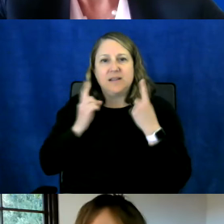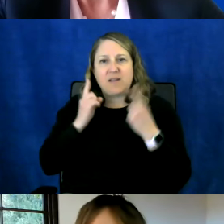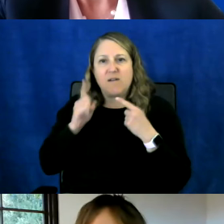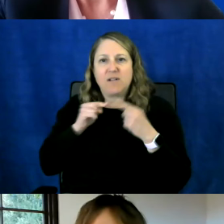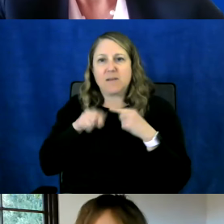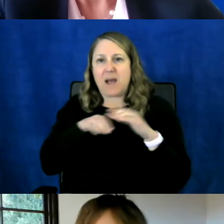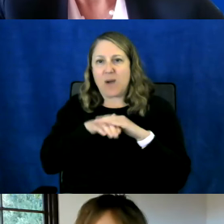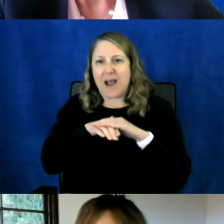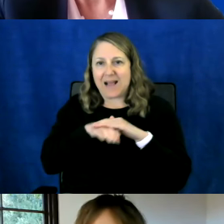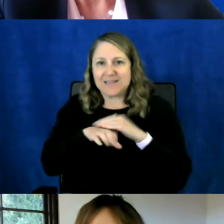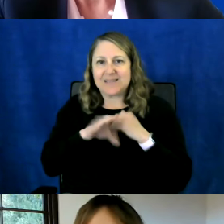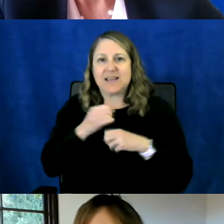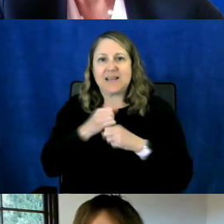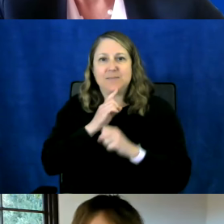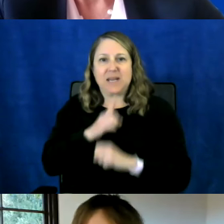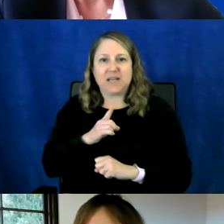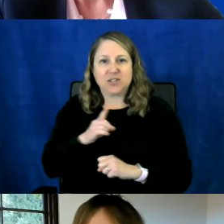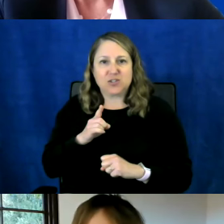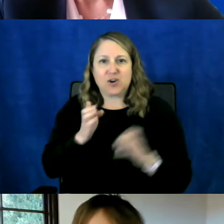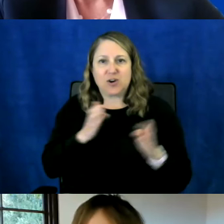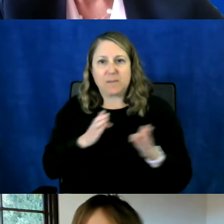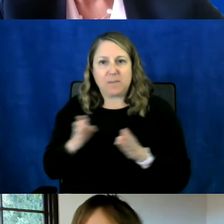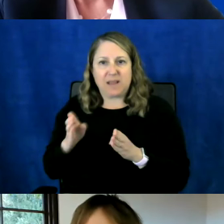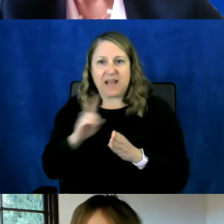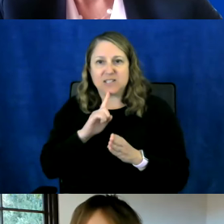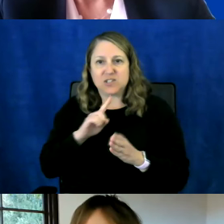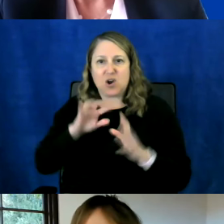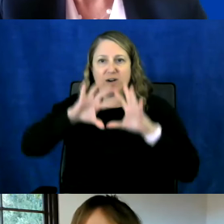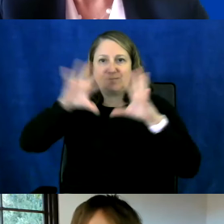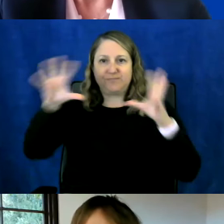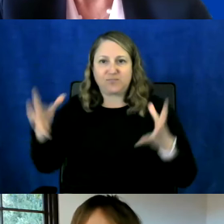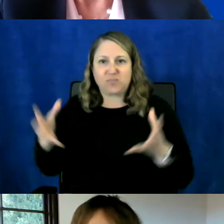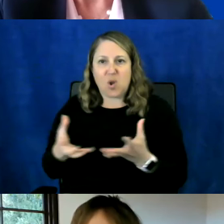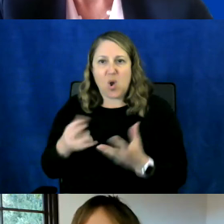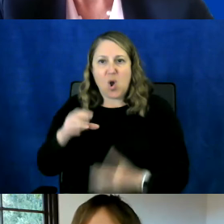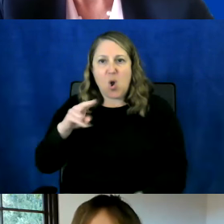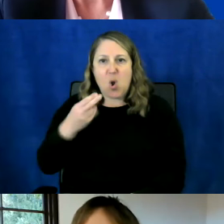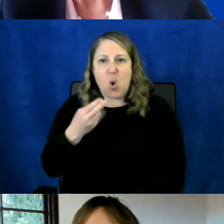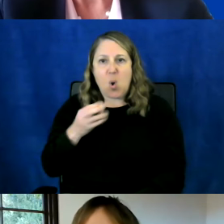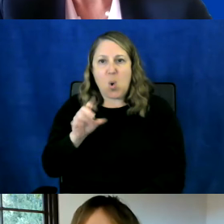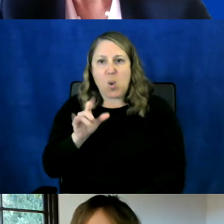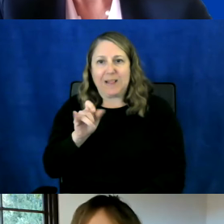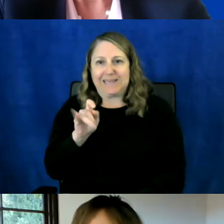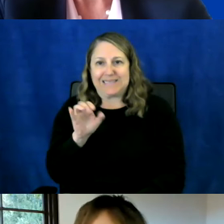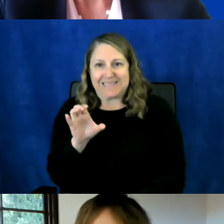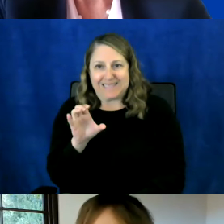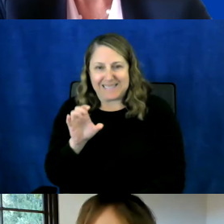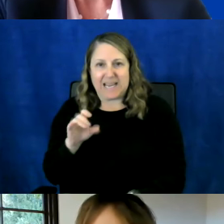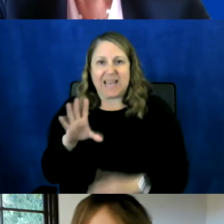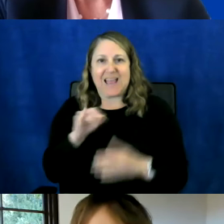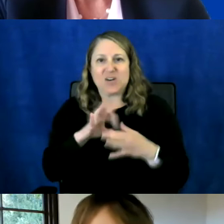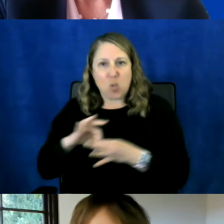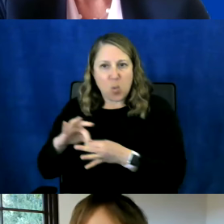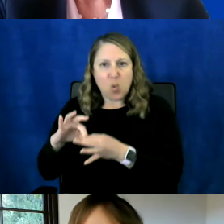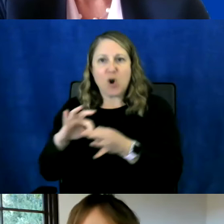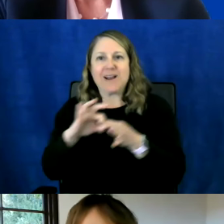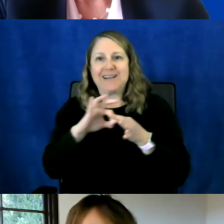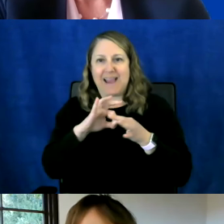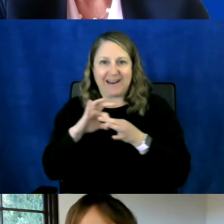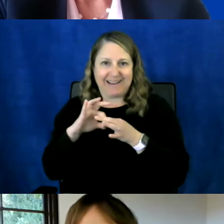being thoughtful about making sure that plans are holistic and not about passing the buck, but about more coordinated services instead